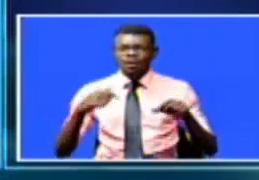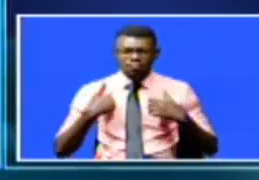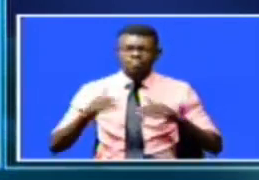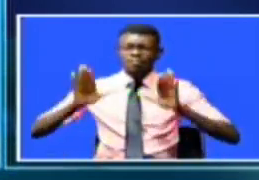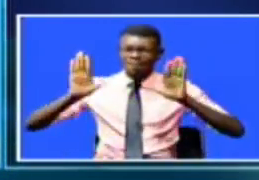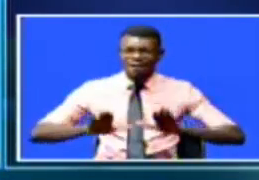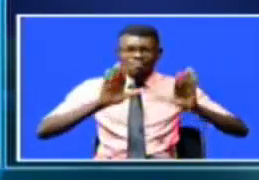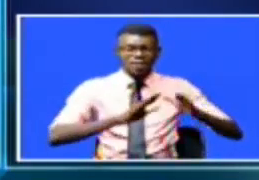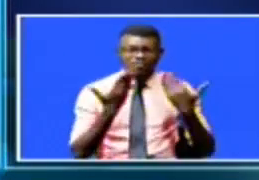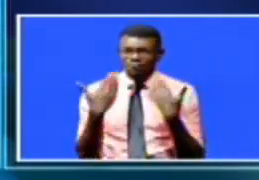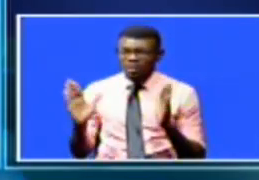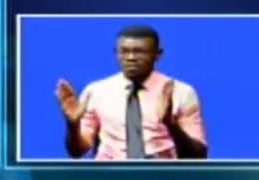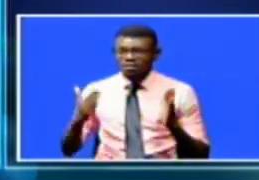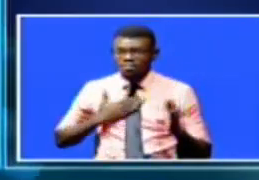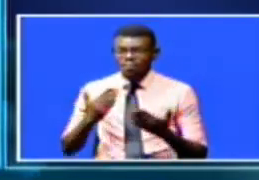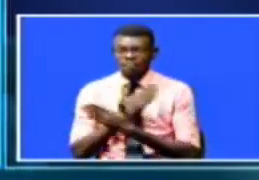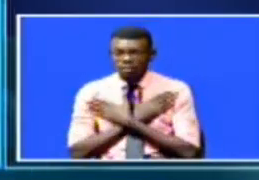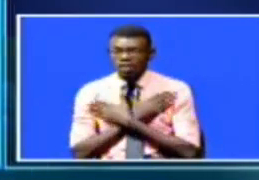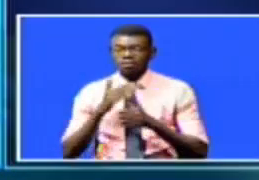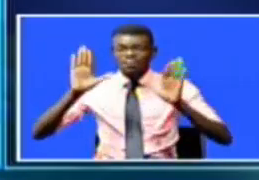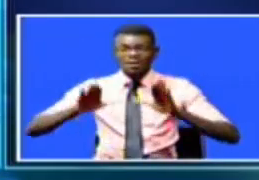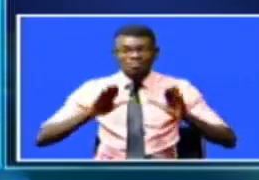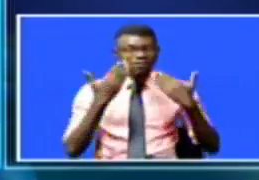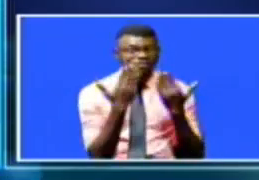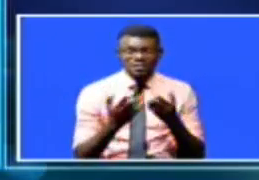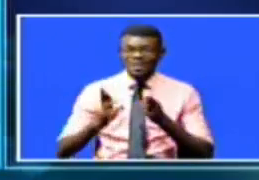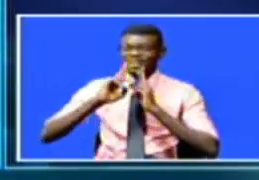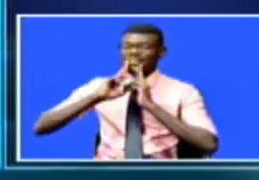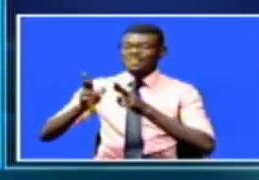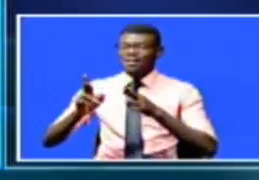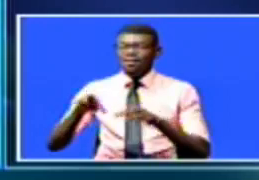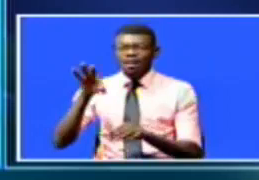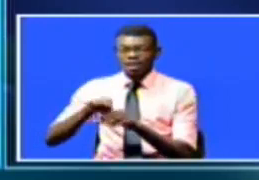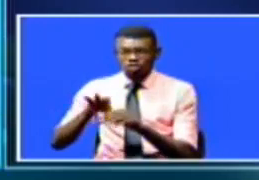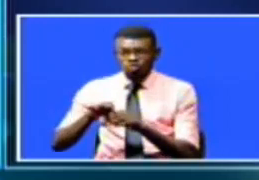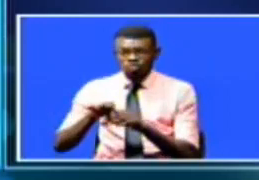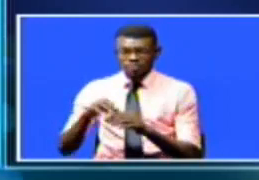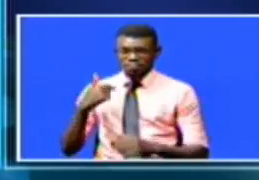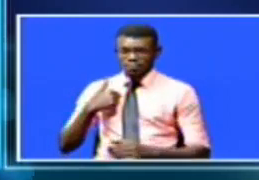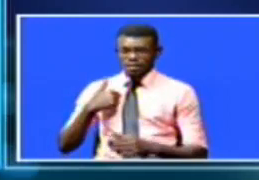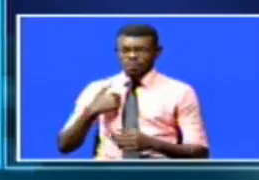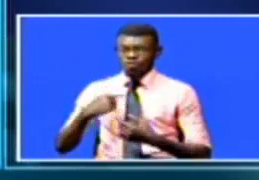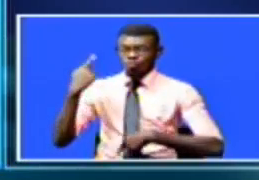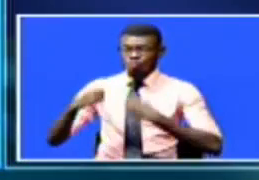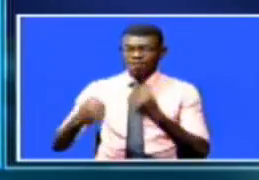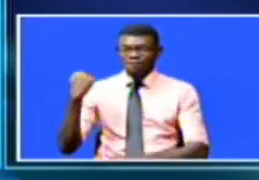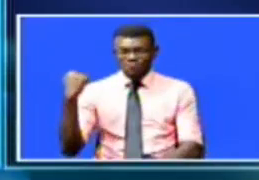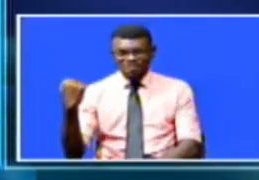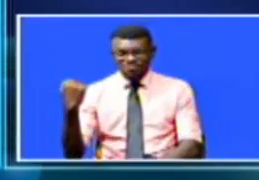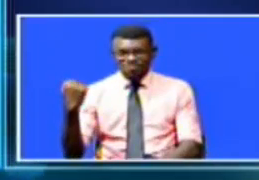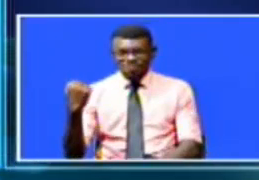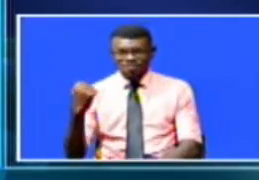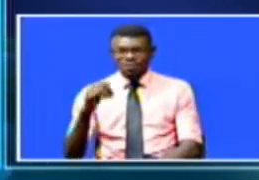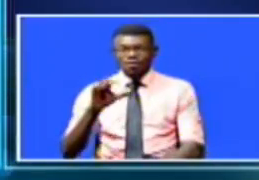campaigned. All right. My colleagues campaigned. And the results of that election was that I got 5 votes and Senator Ongeri got